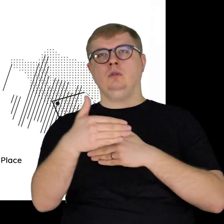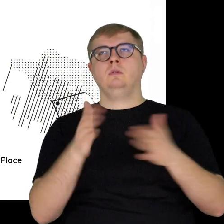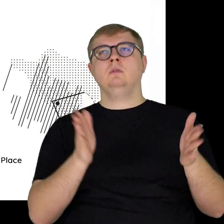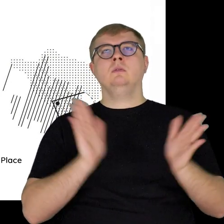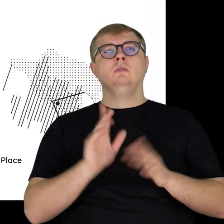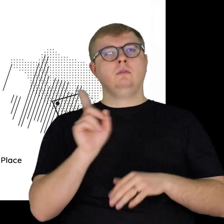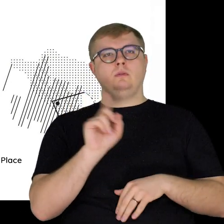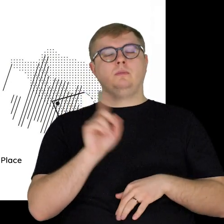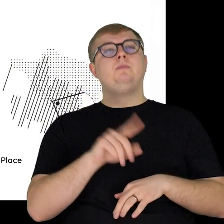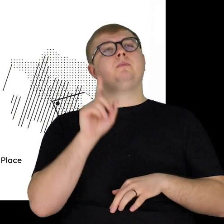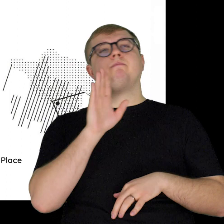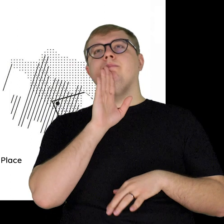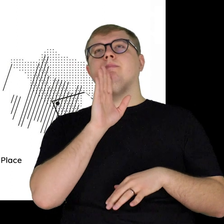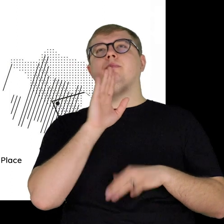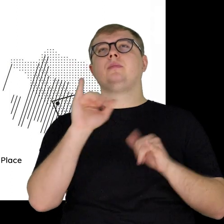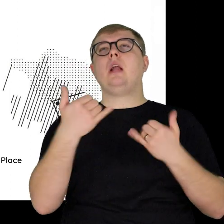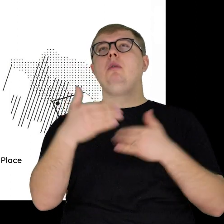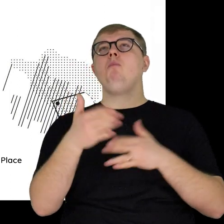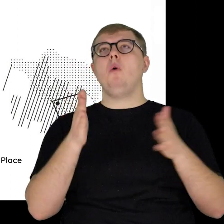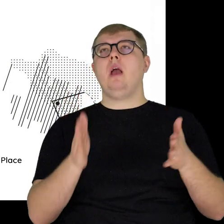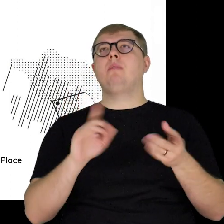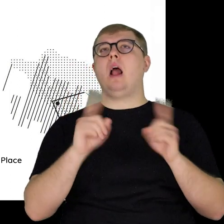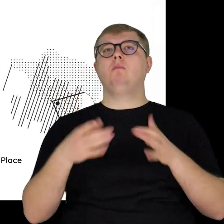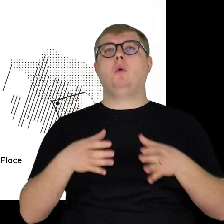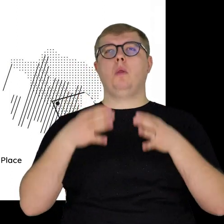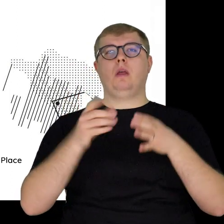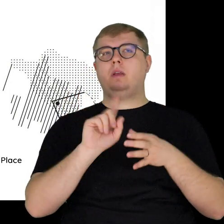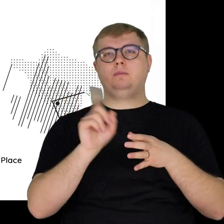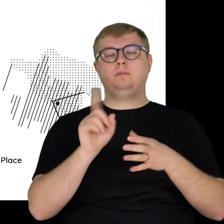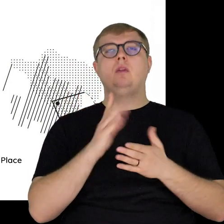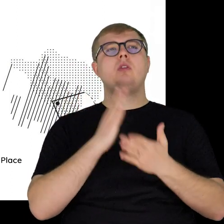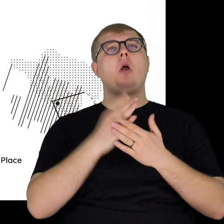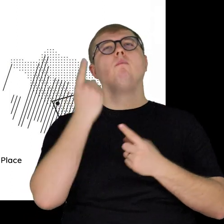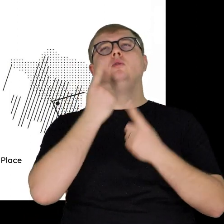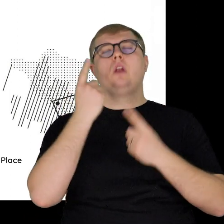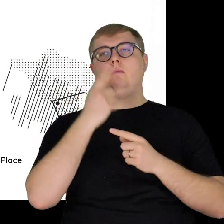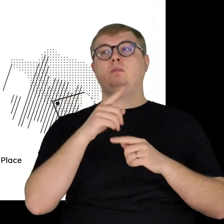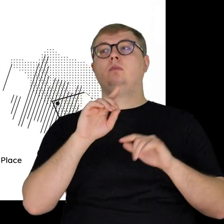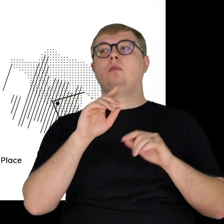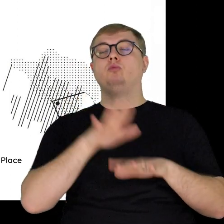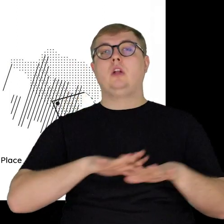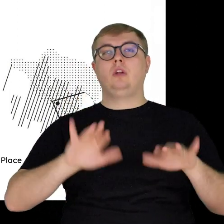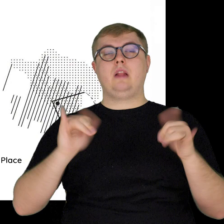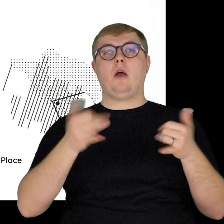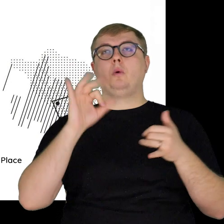container, but to think space as a network, as I just did, or